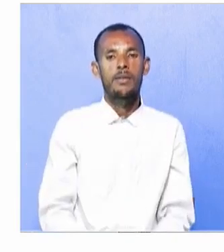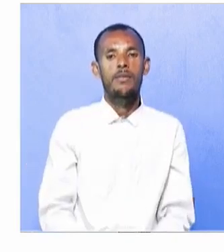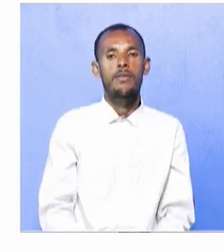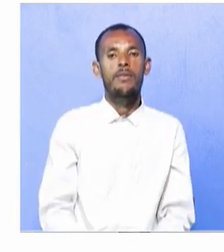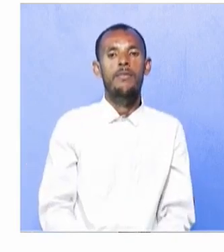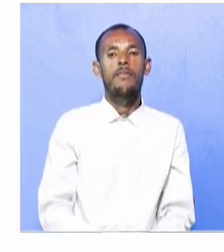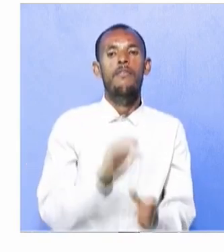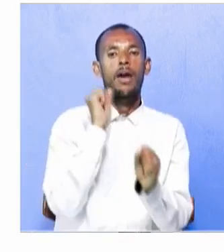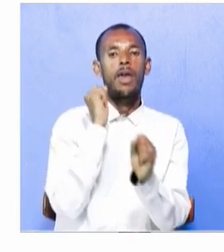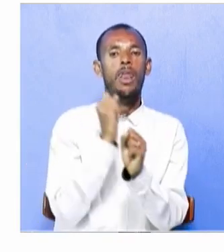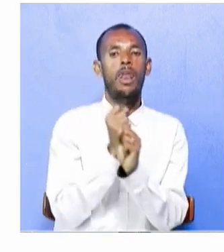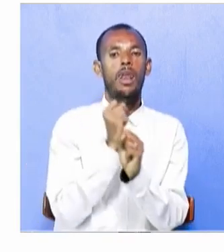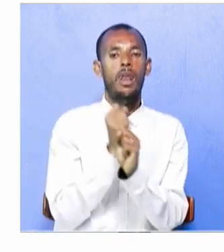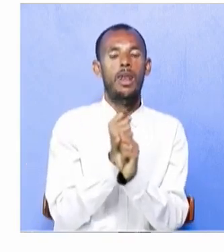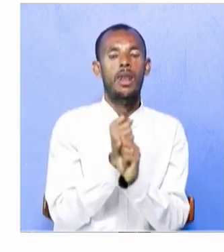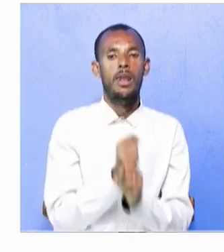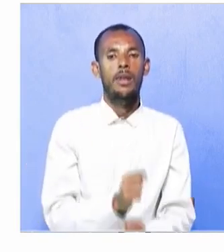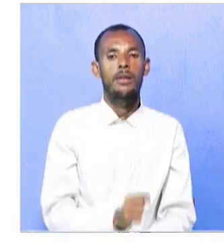Find